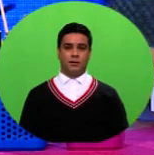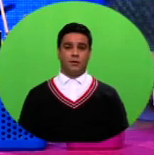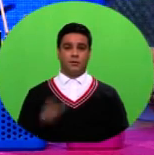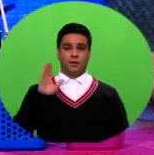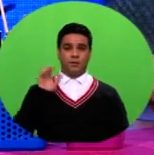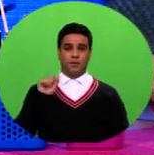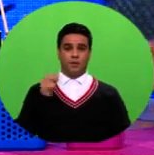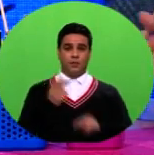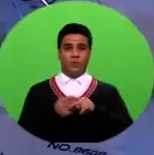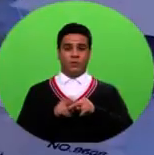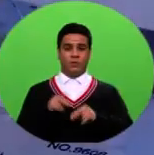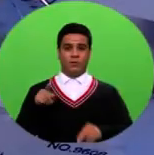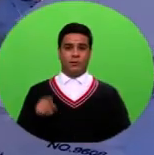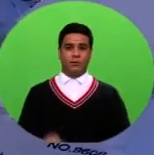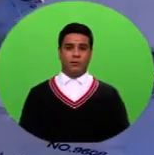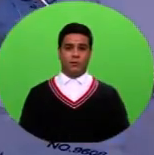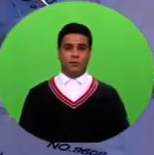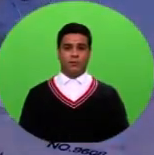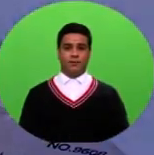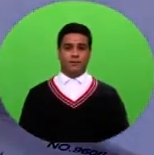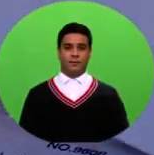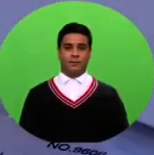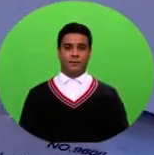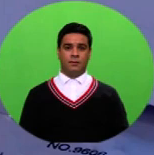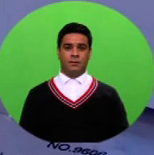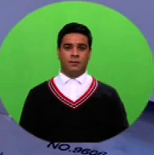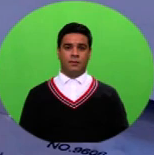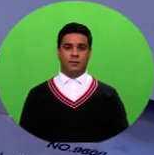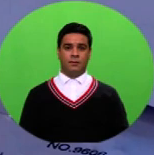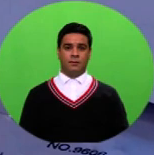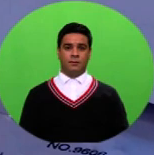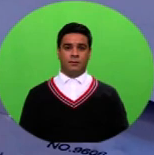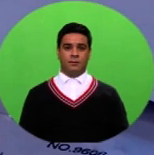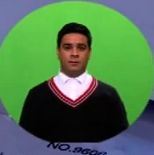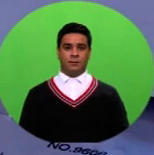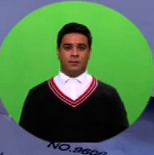Va buni endi mana bu